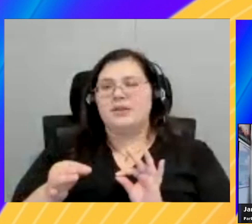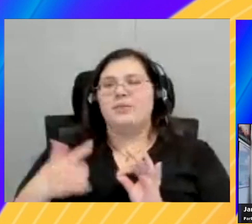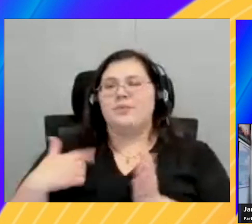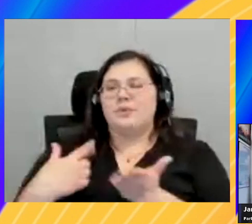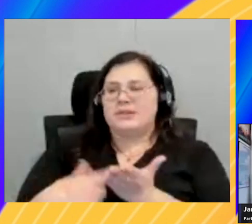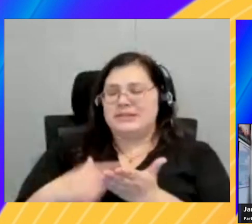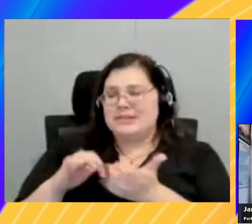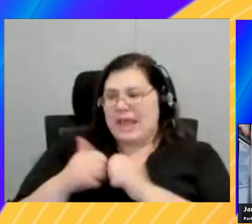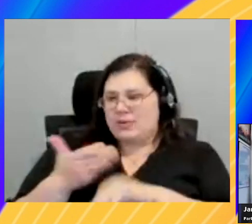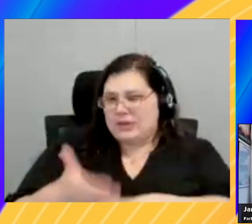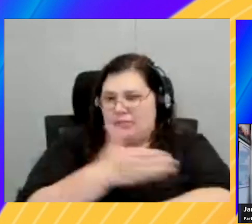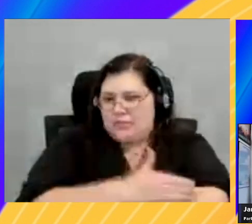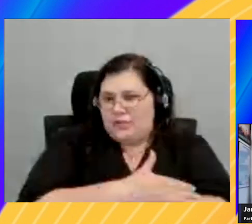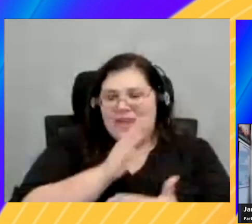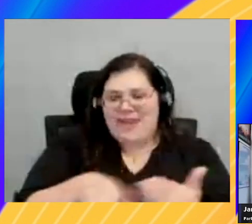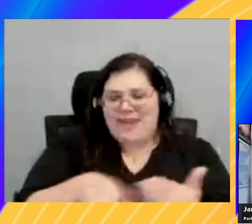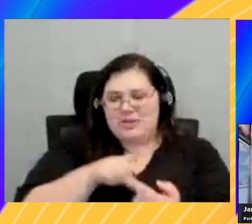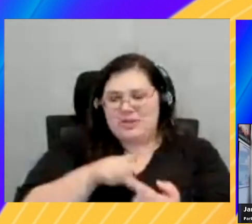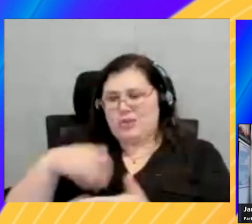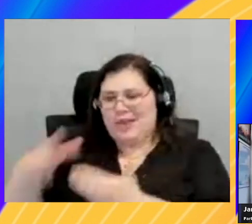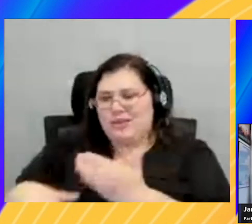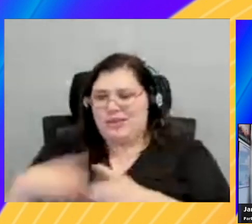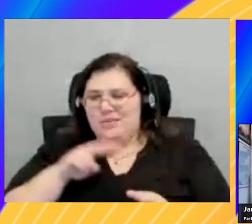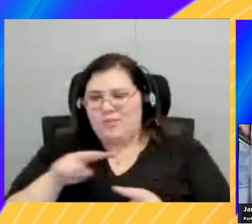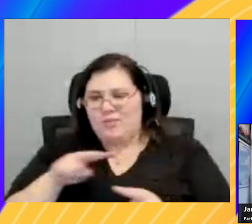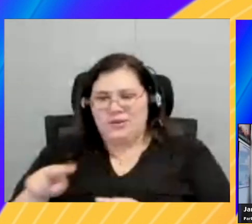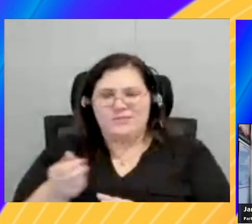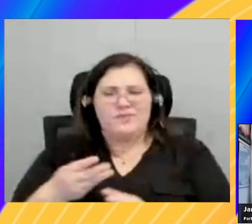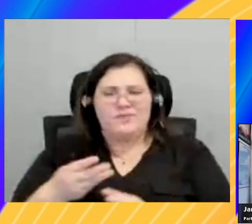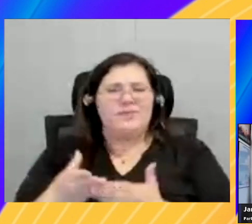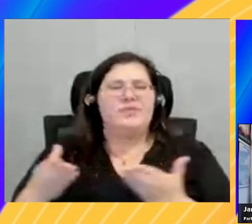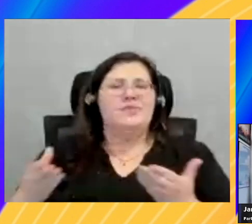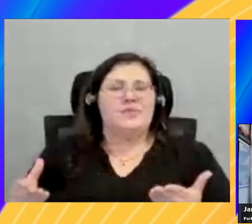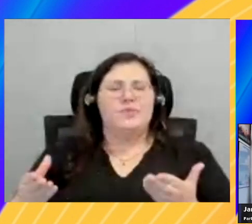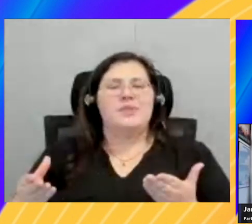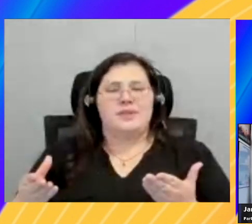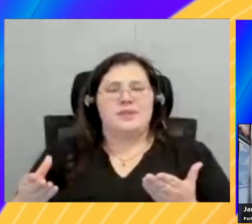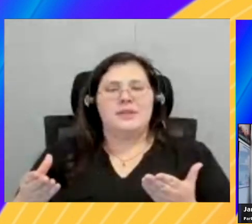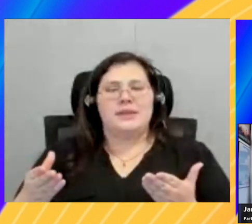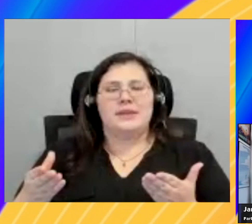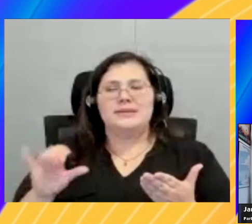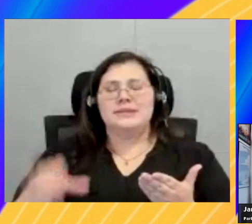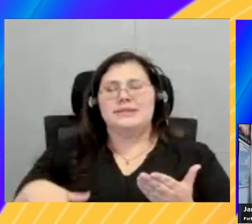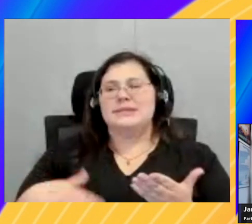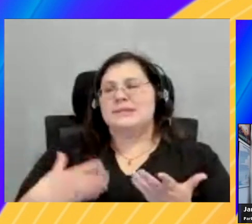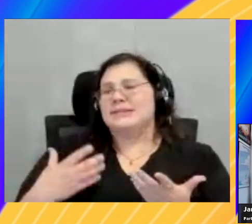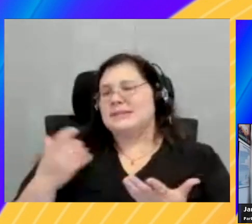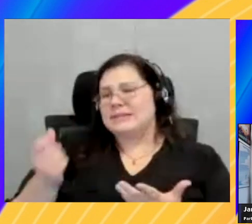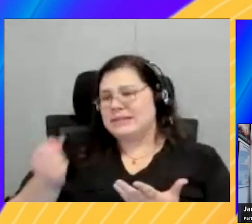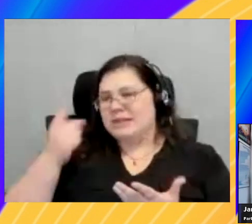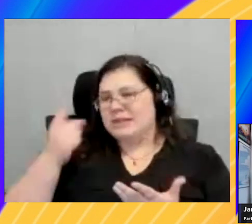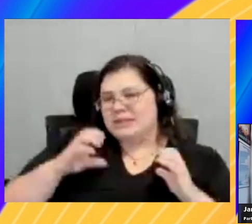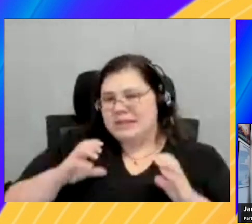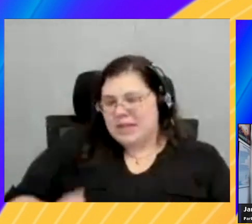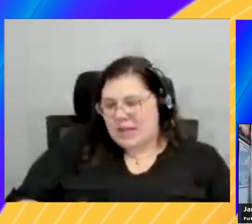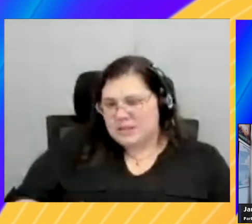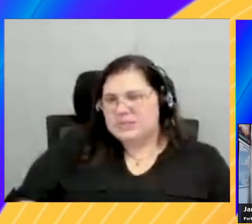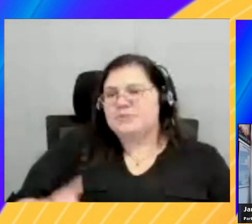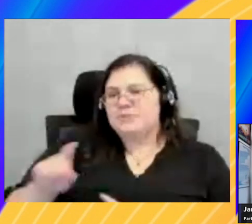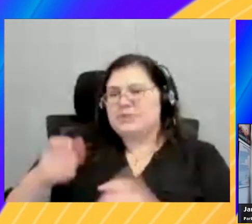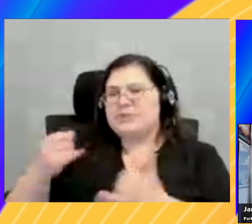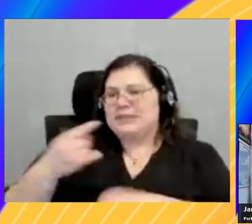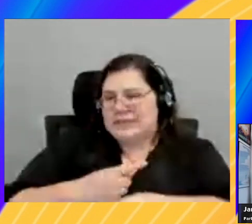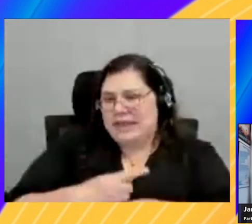monitoring. We'll do a couple things, which is just basically understand the customer challenges that exist today, and then the AWS